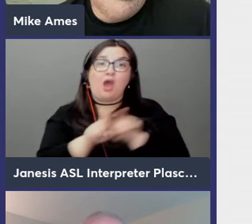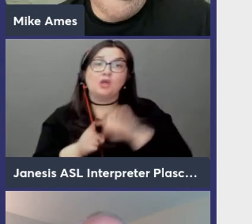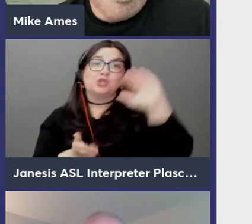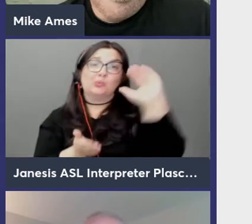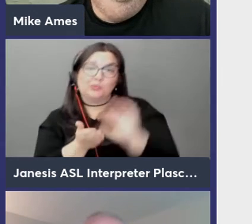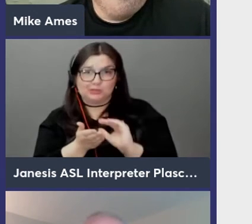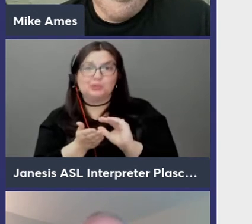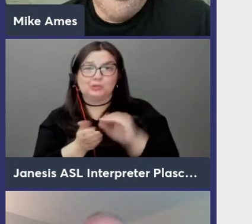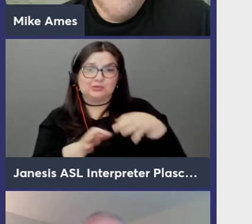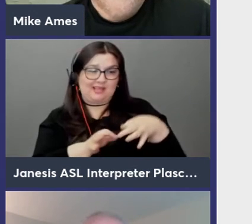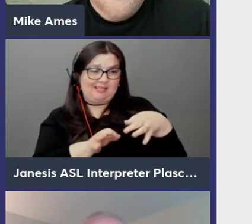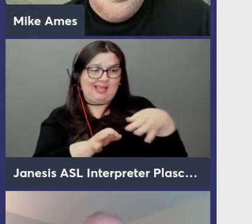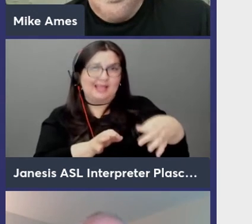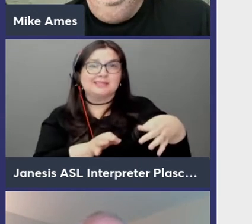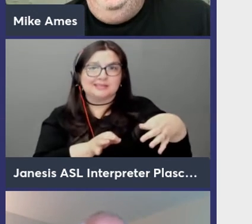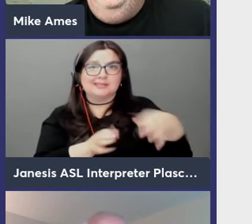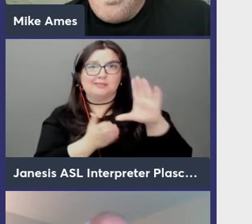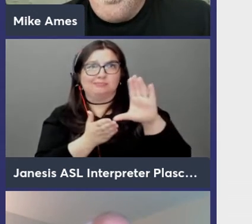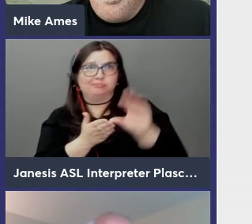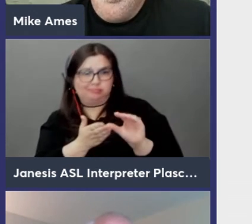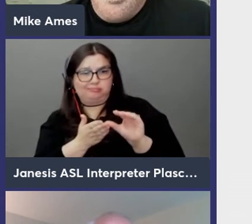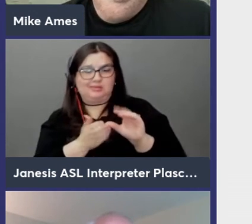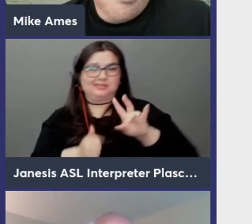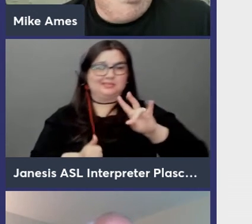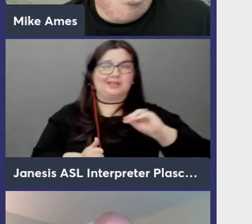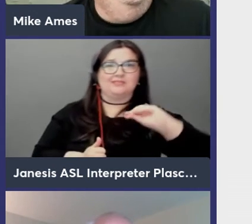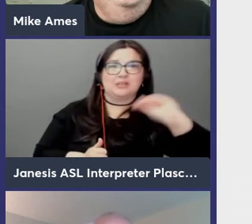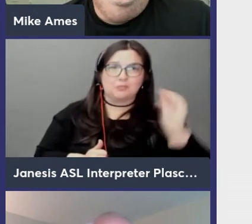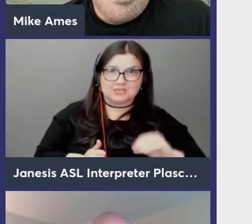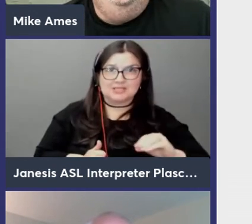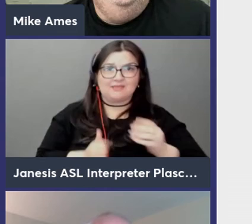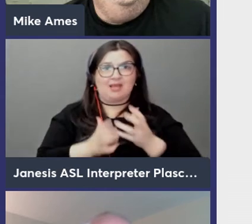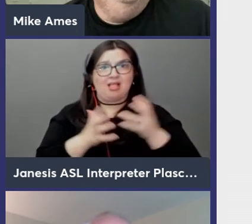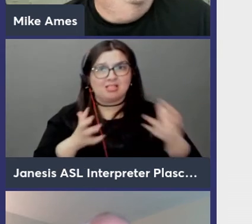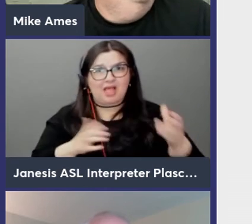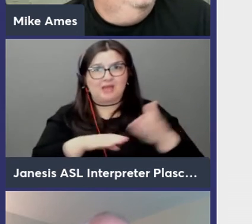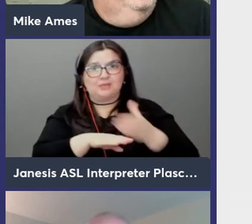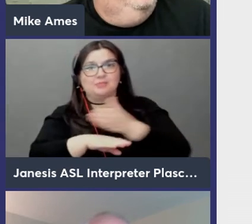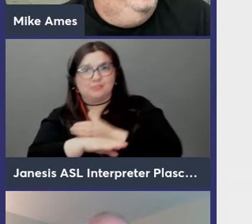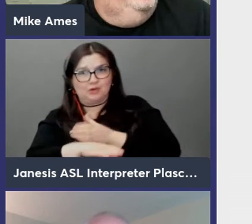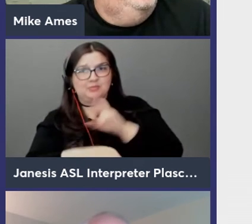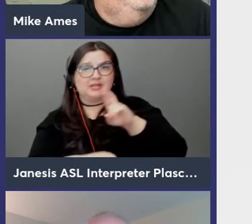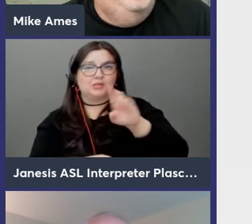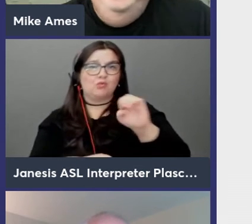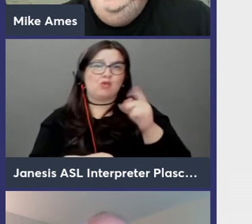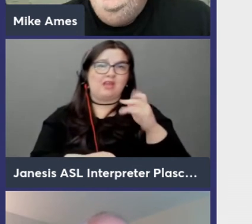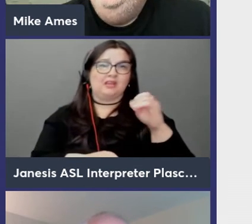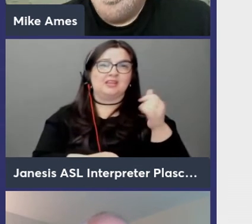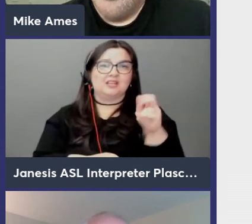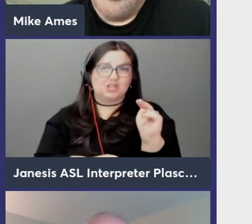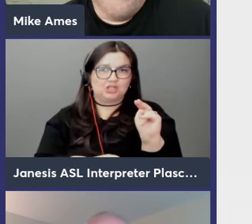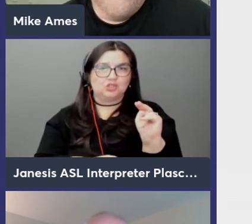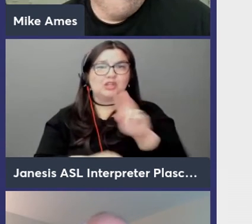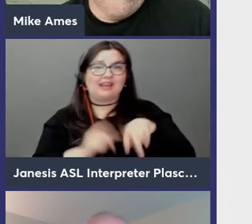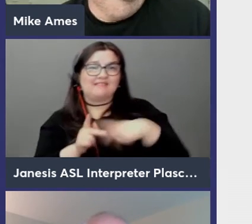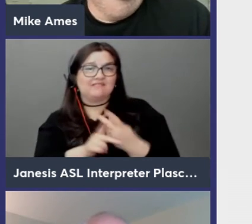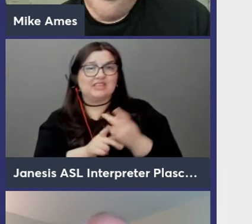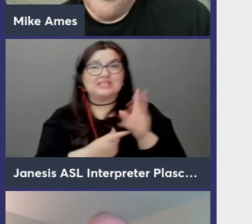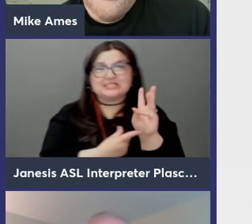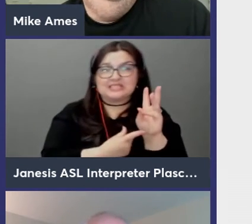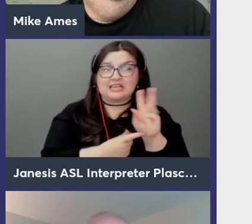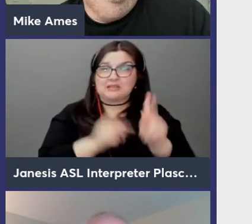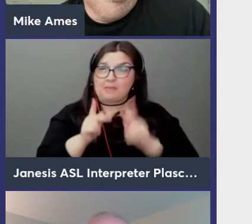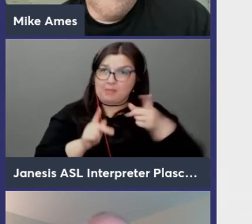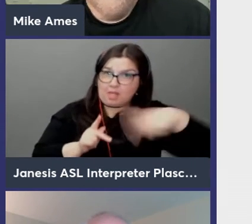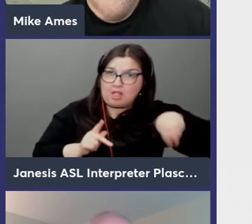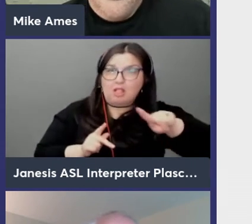like 70%. So there's a lot of improvements in Rekognition v6. So if folks have, maybe taken a look at